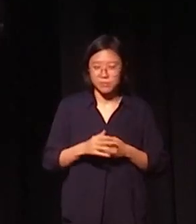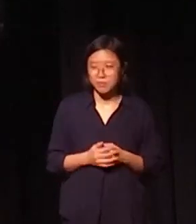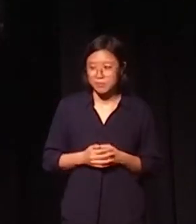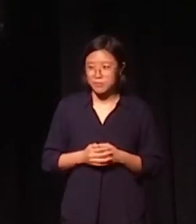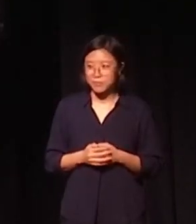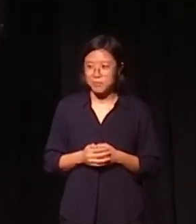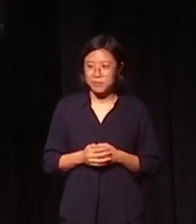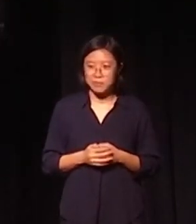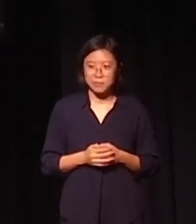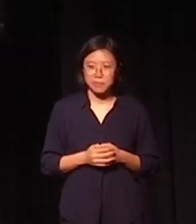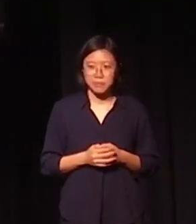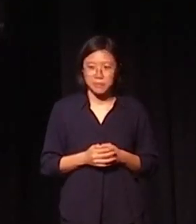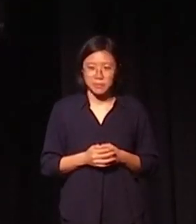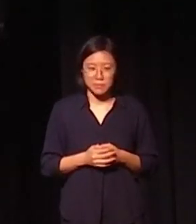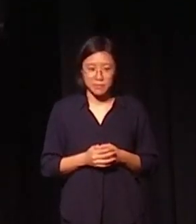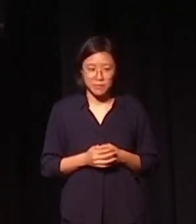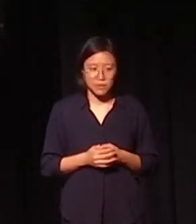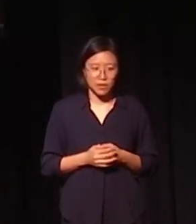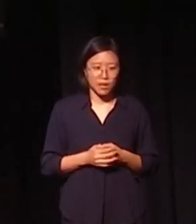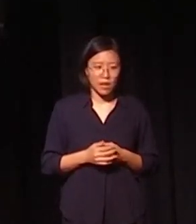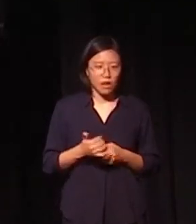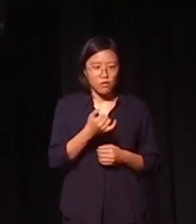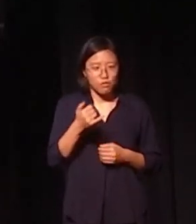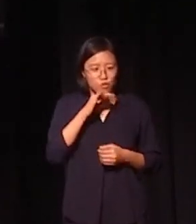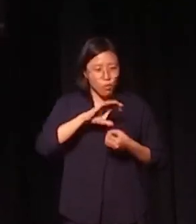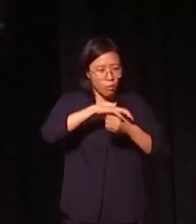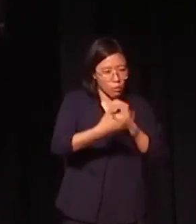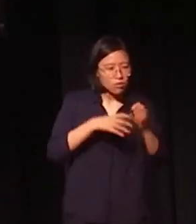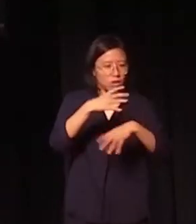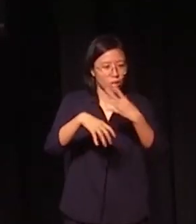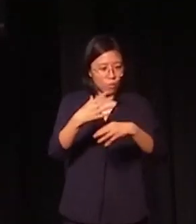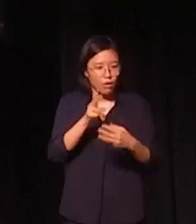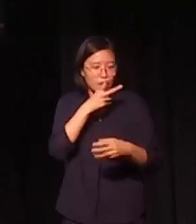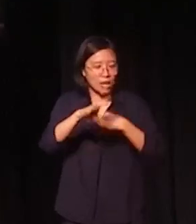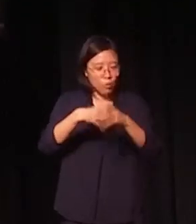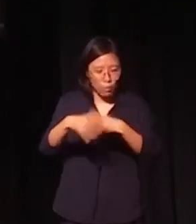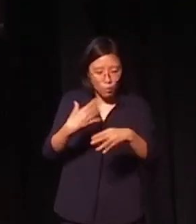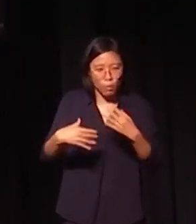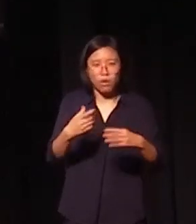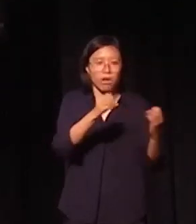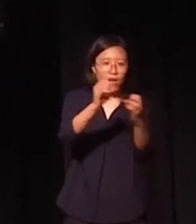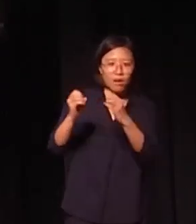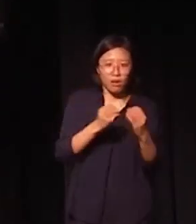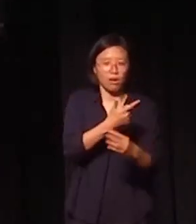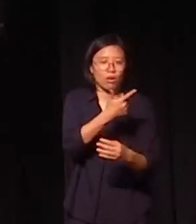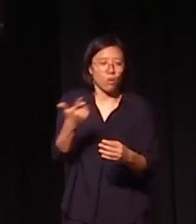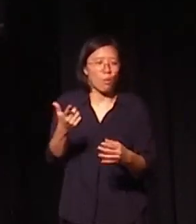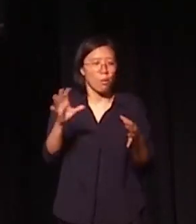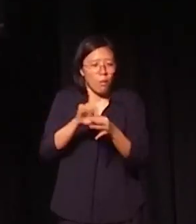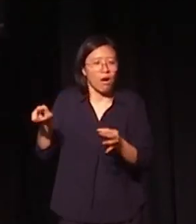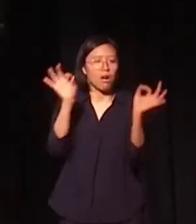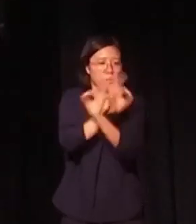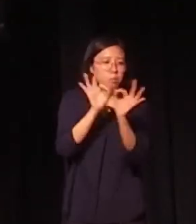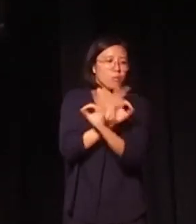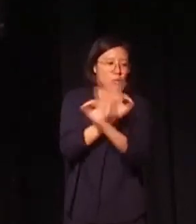especially in conferences, generic sort of translation interpreting conferences, because this is a conversation I have many, many times over. So I think it's always